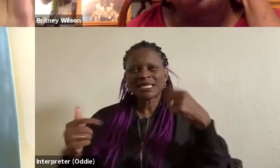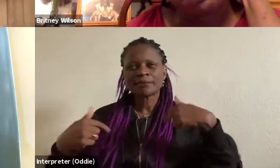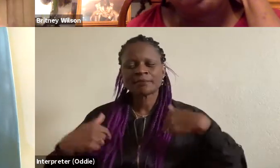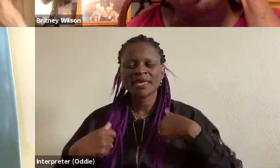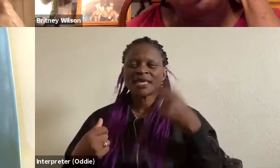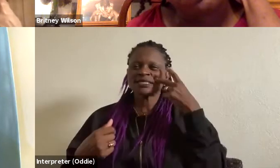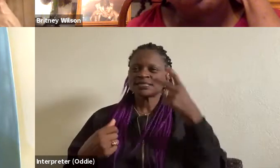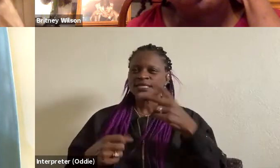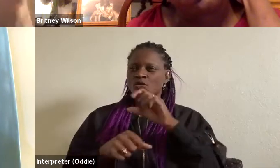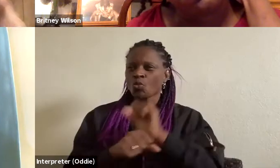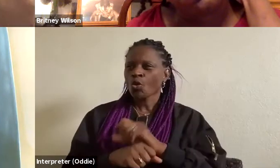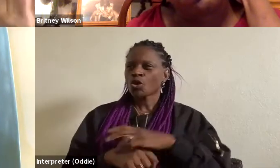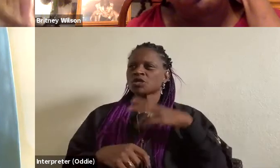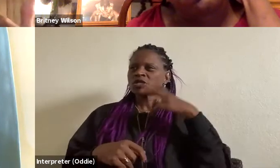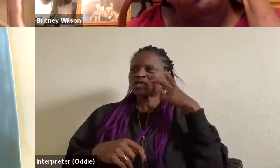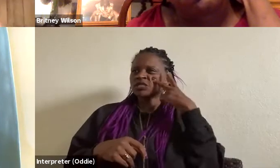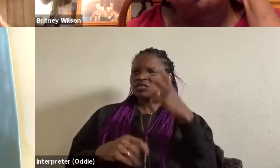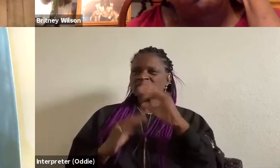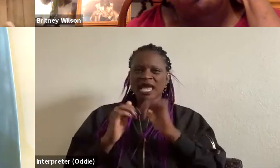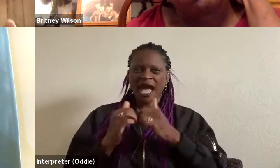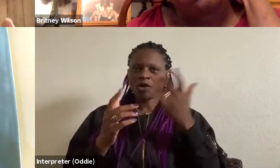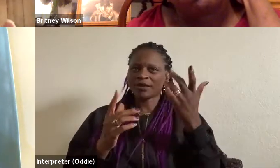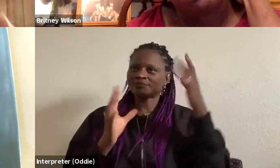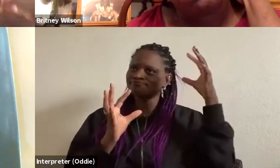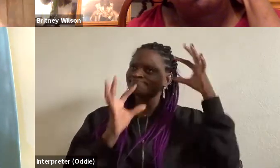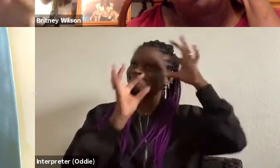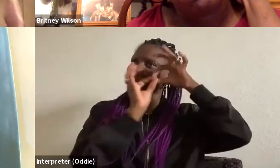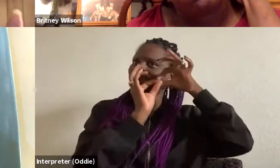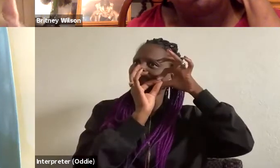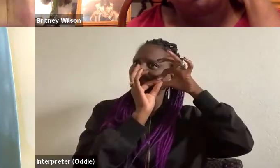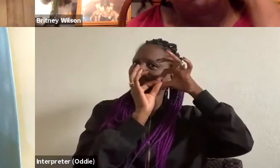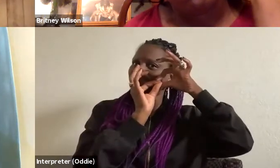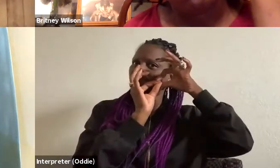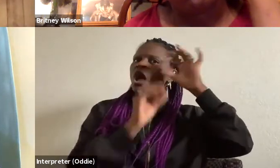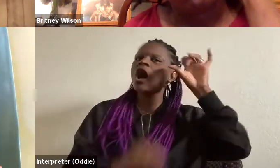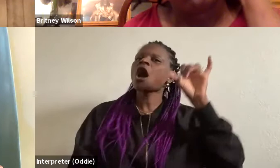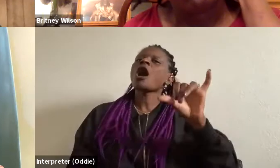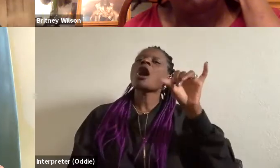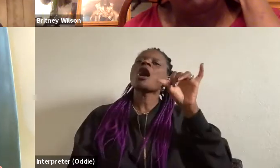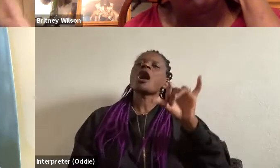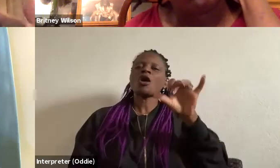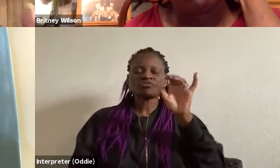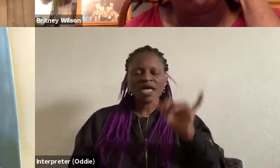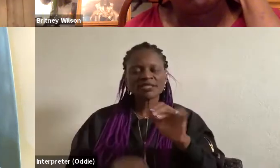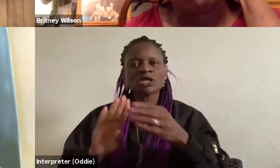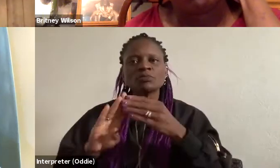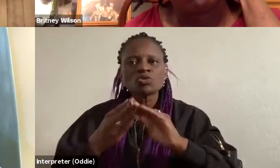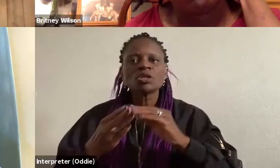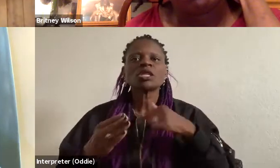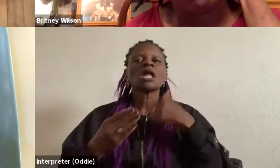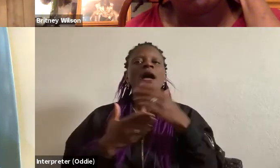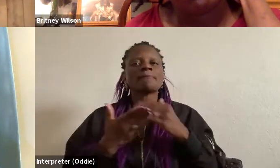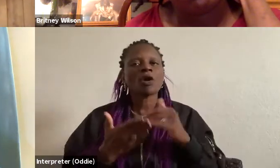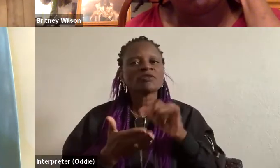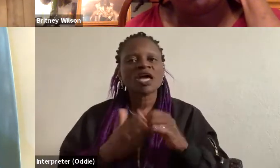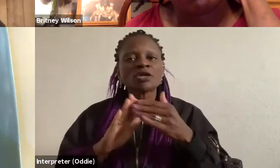really start to see it clicking in their head that, oh, this is a community that I'm a part of. This is nothing to be ashamed of.